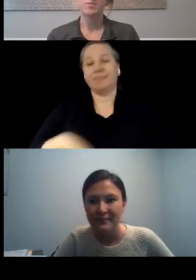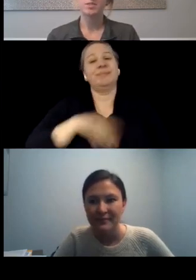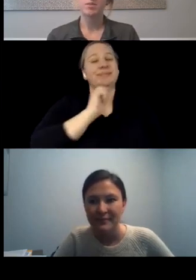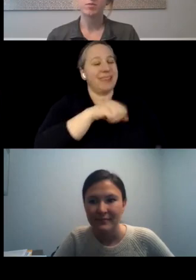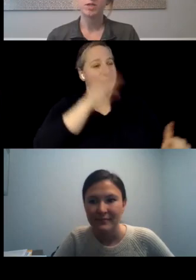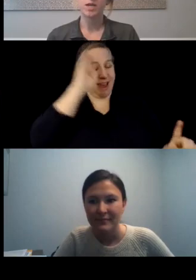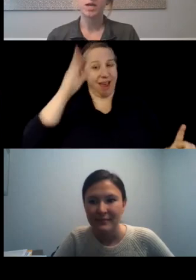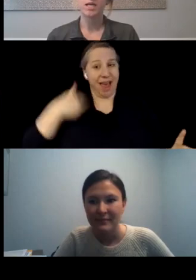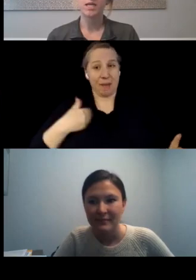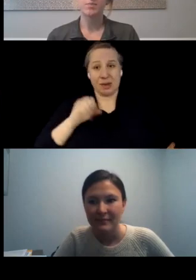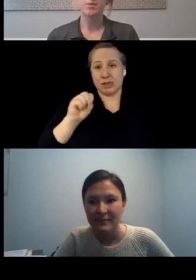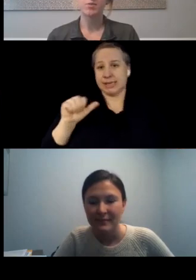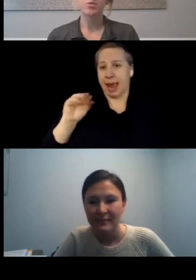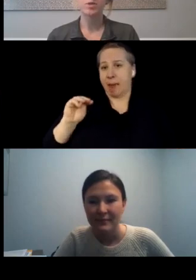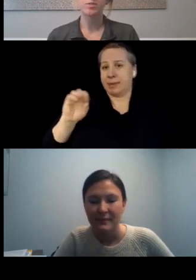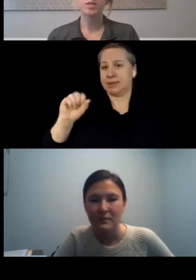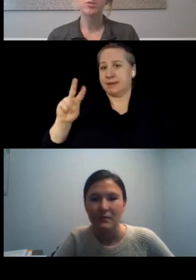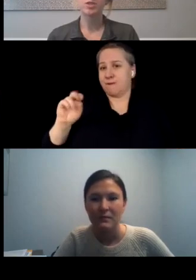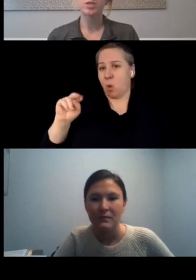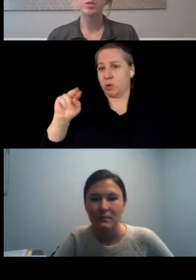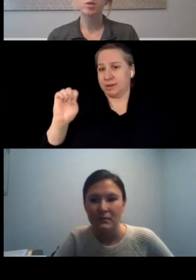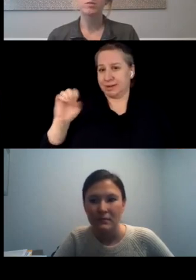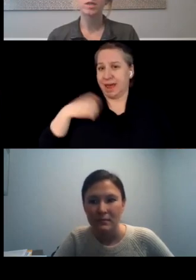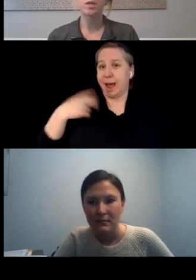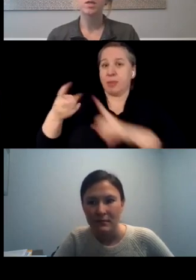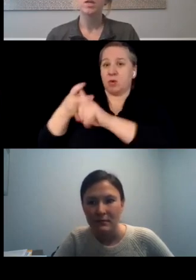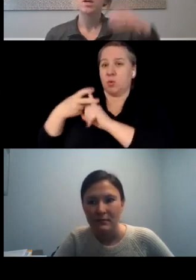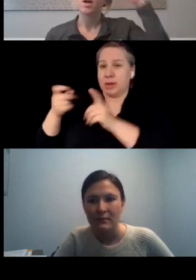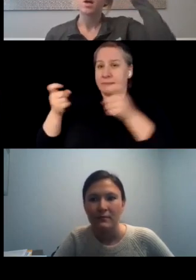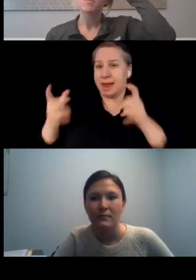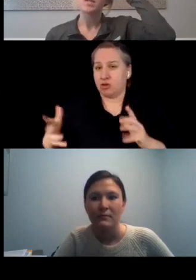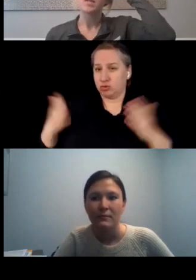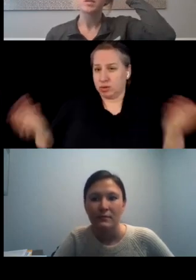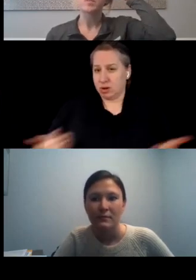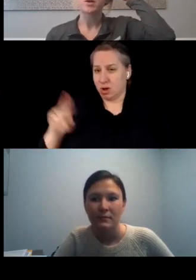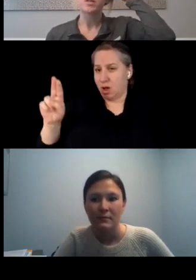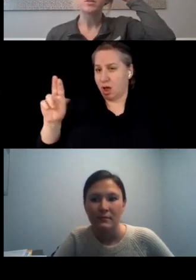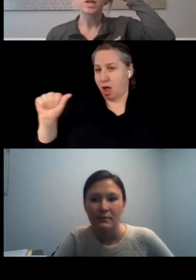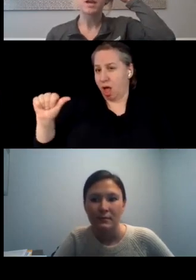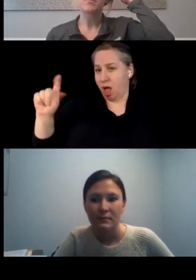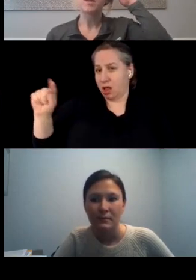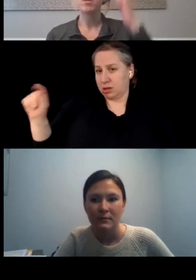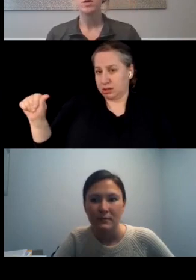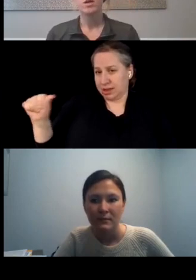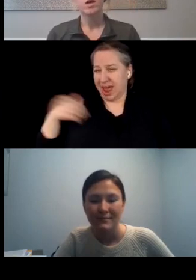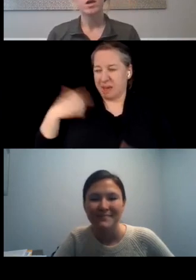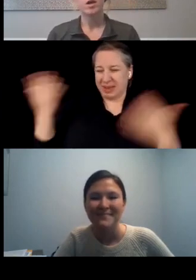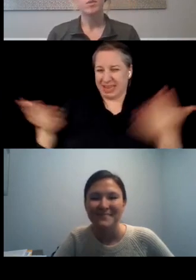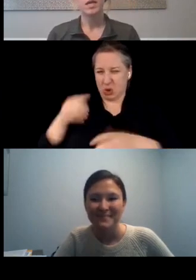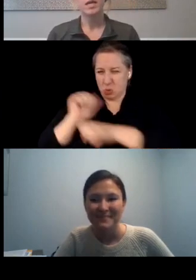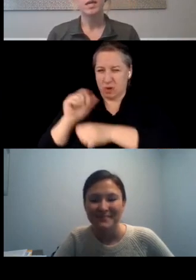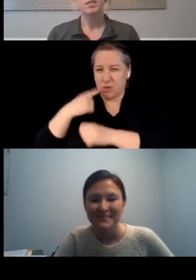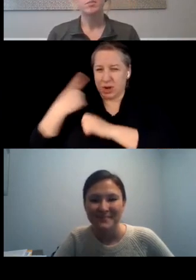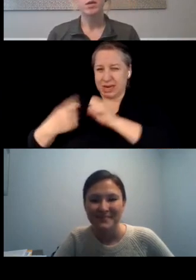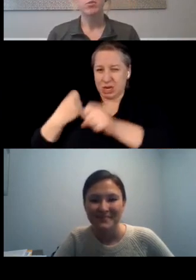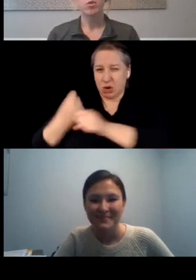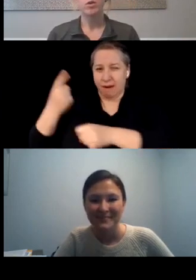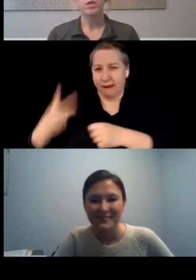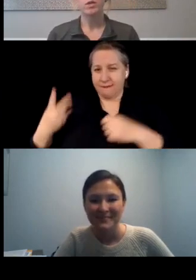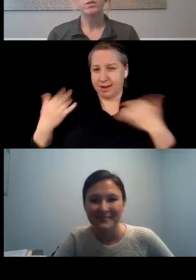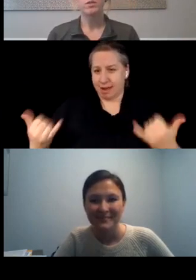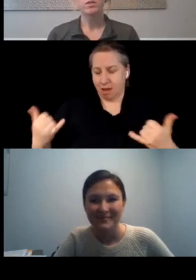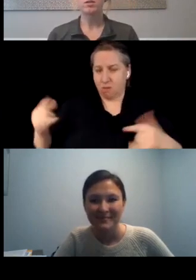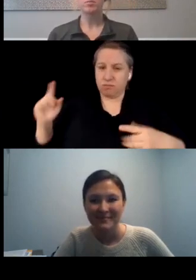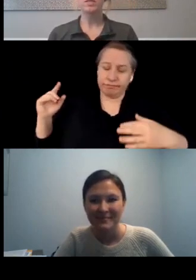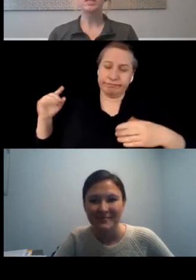am Sam Savoni. I am the recruiting manager here at Alta. I've been here about 1.5 years now. And my